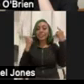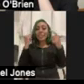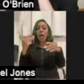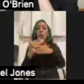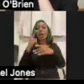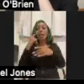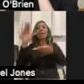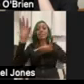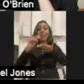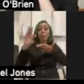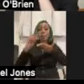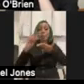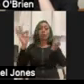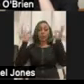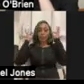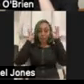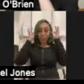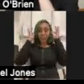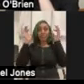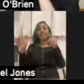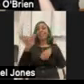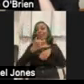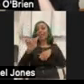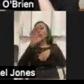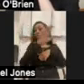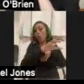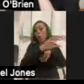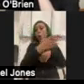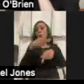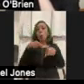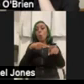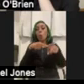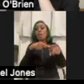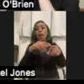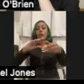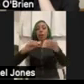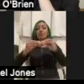listened to either in the location it was recorded or following a creative prompt.